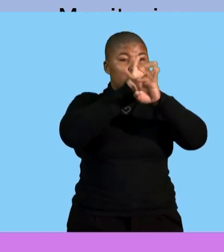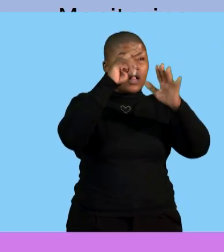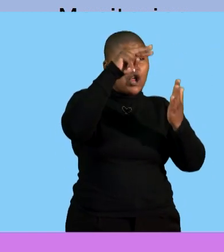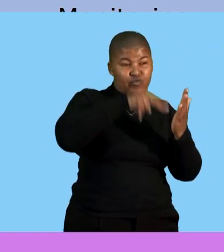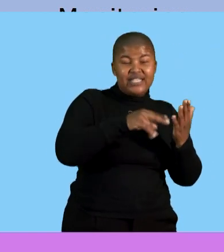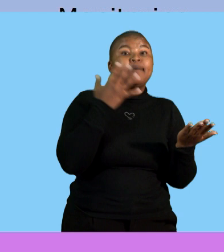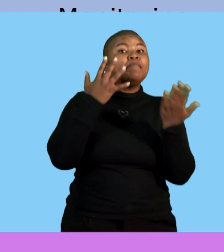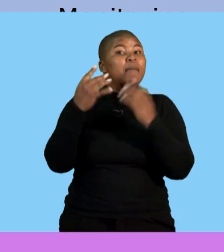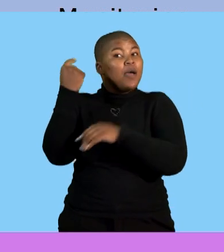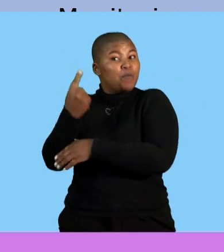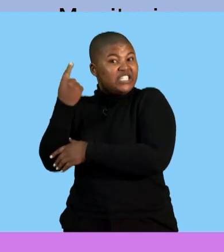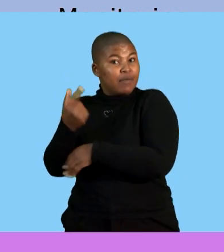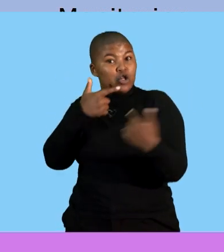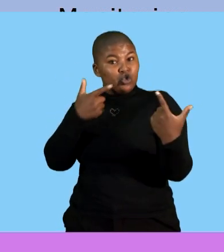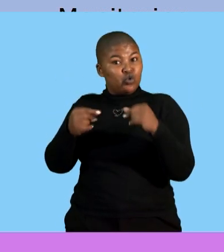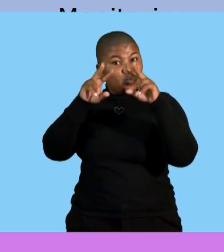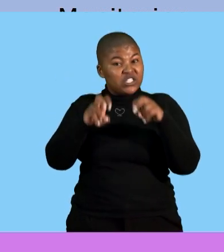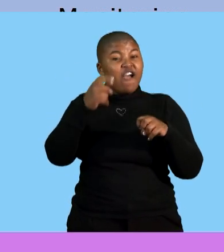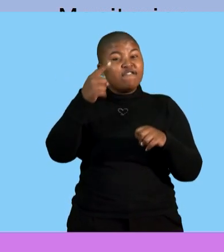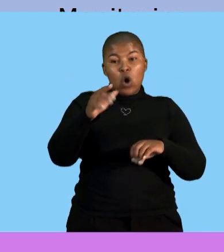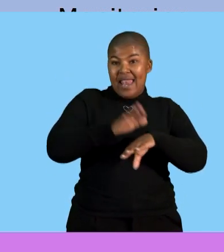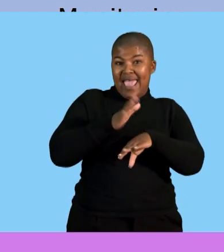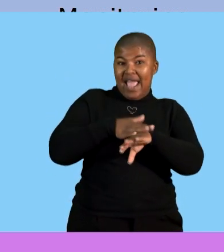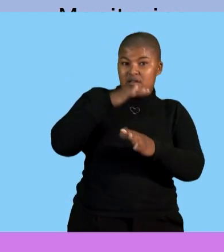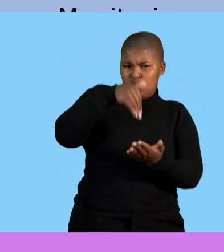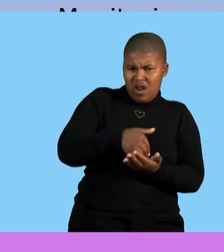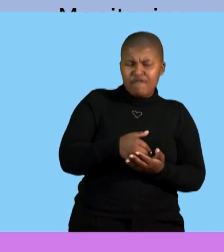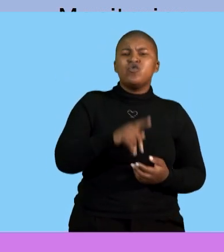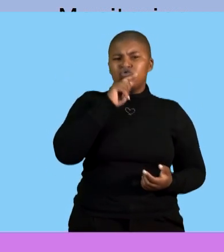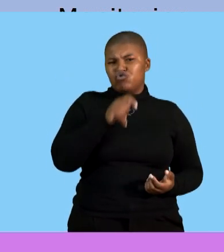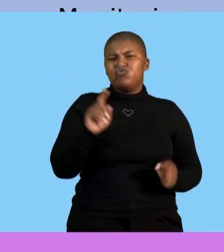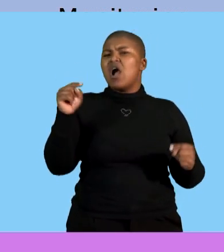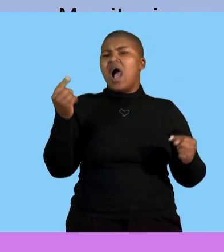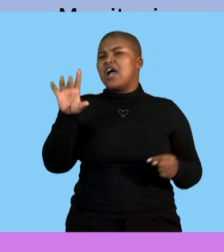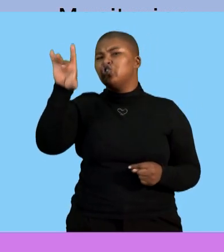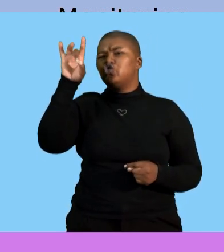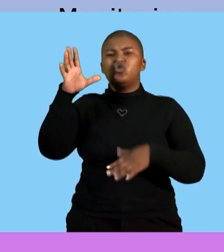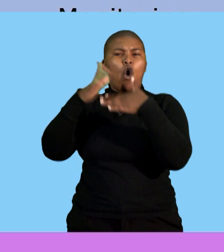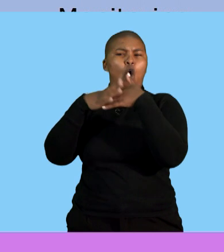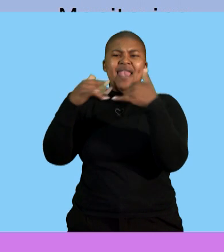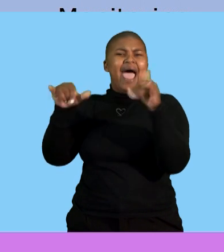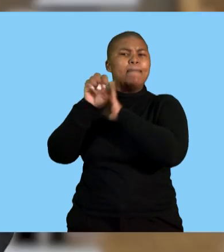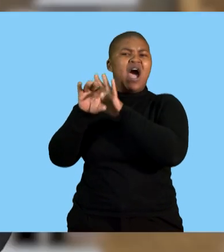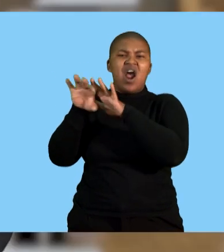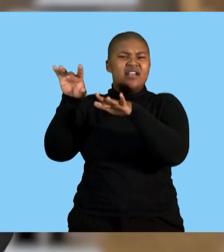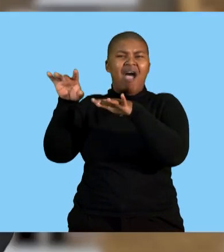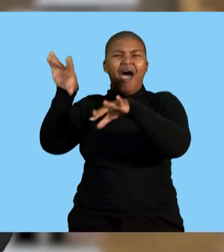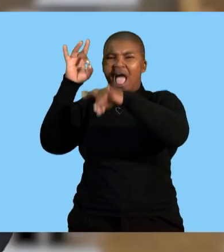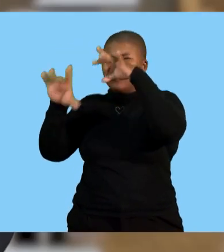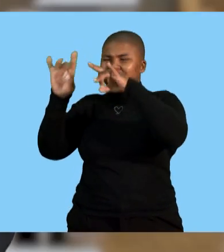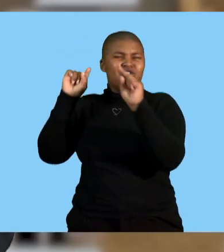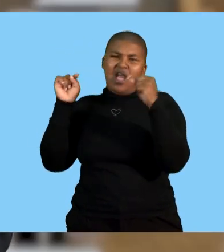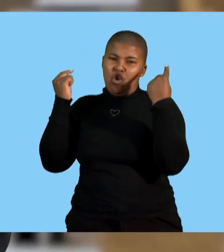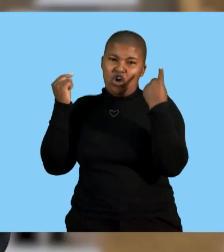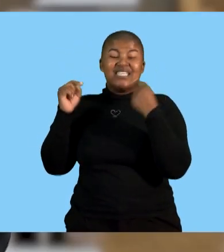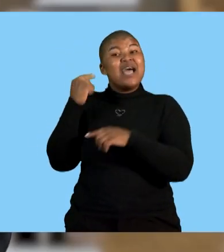principal will be doing a research on a late arrival, obviously he cannot do online market analysis. He will have to